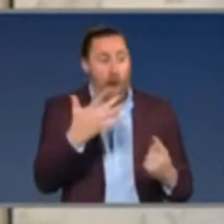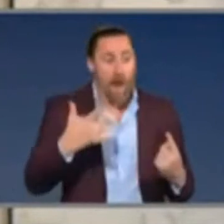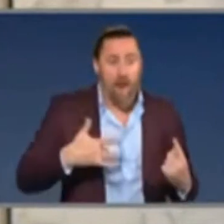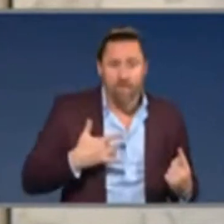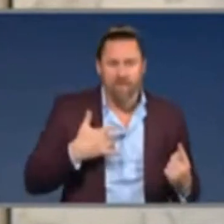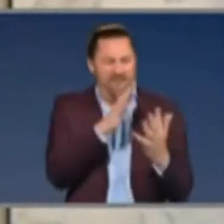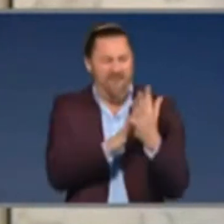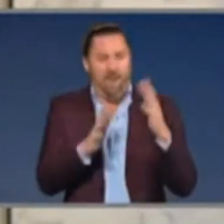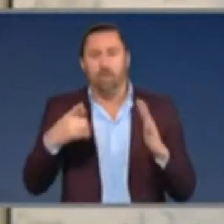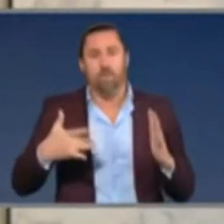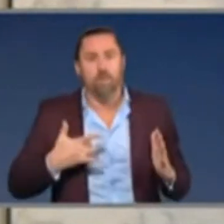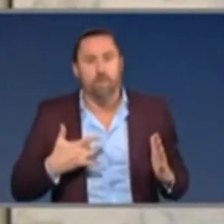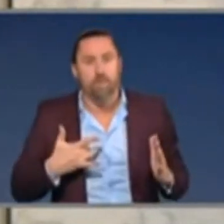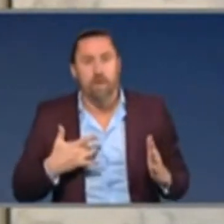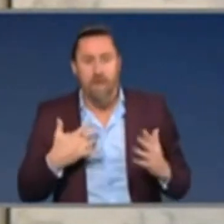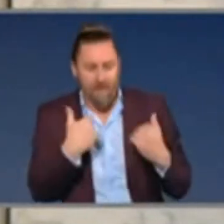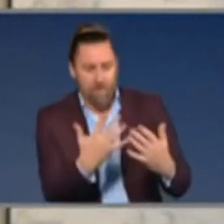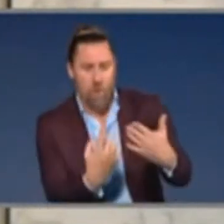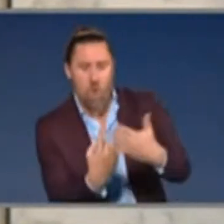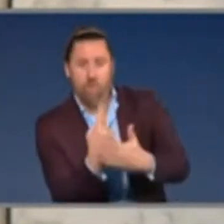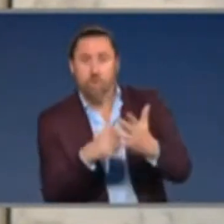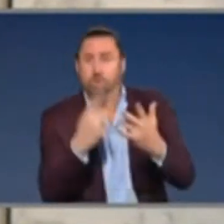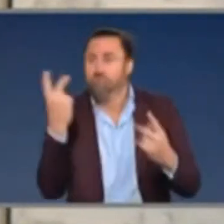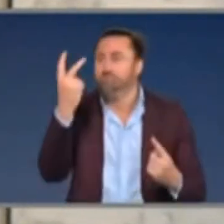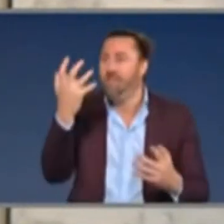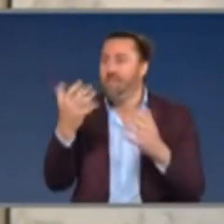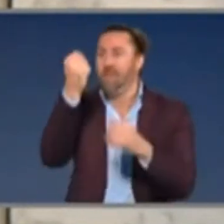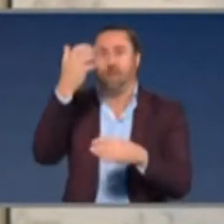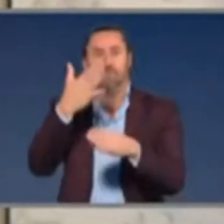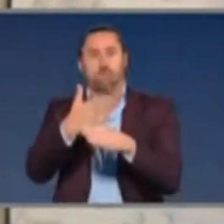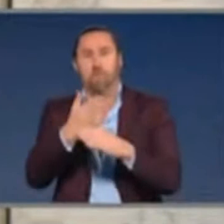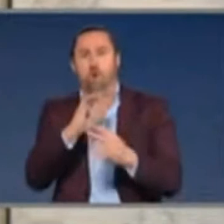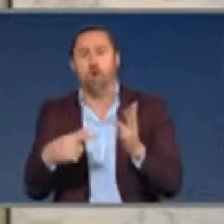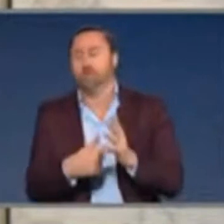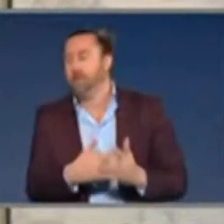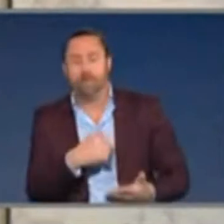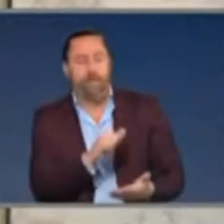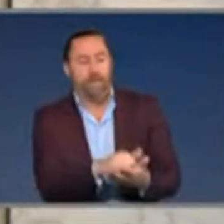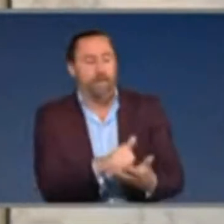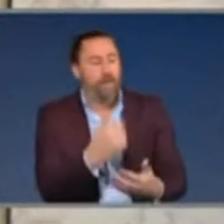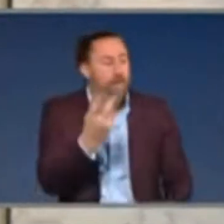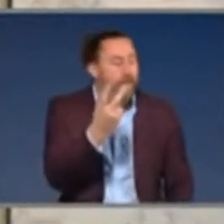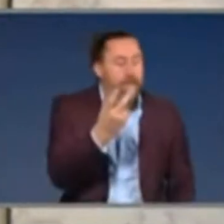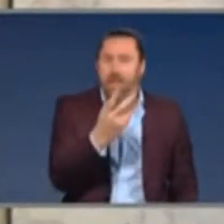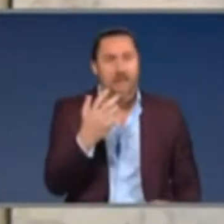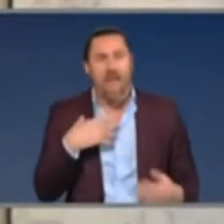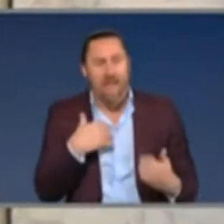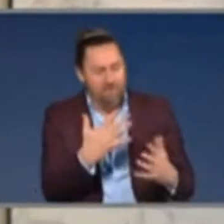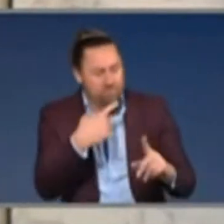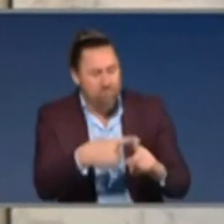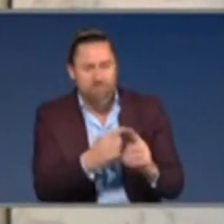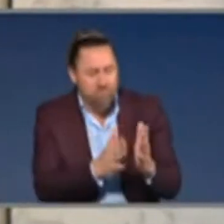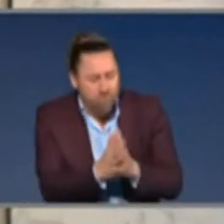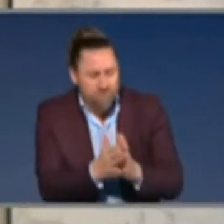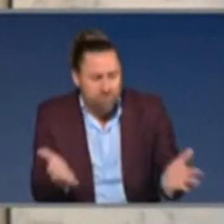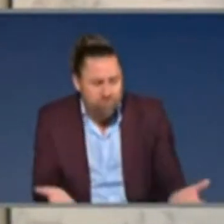live, their opportunities for engagement in the workforce in a real way to have jobs. We create more jobs if